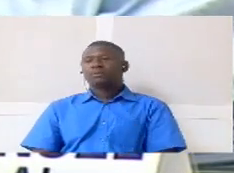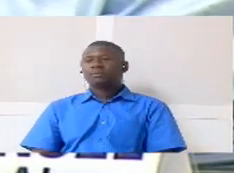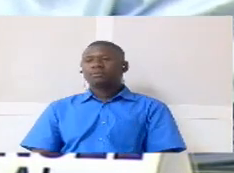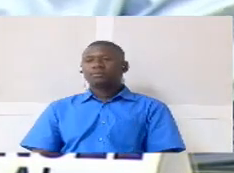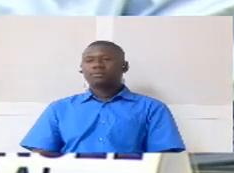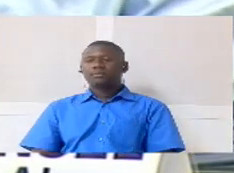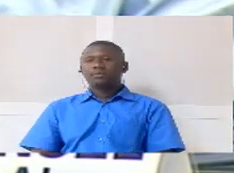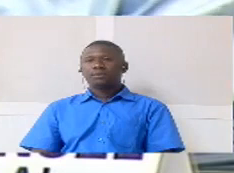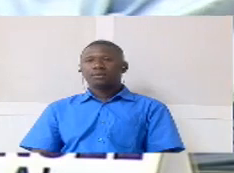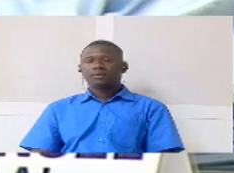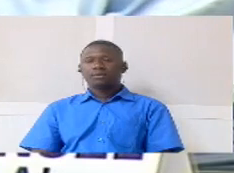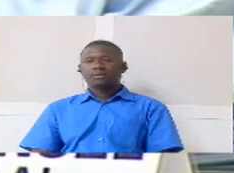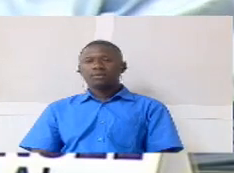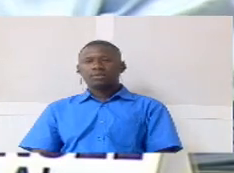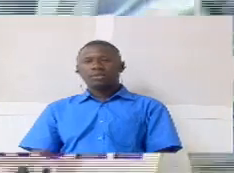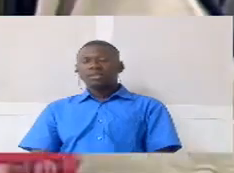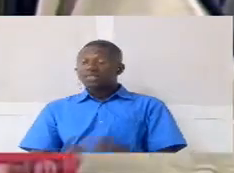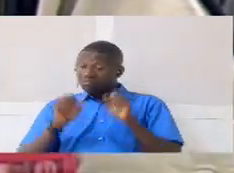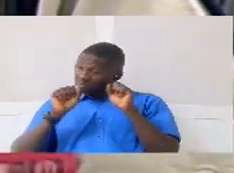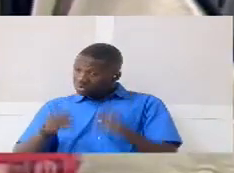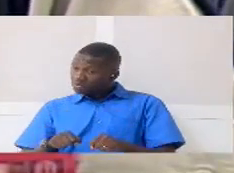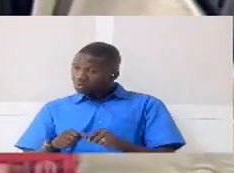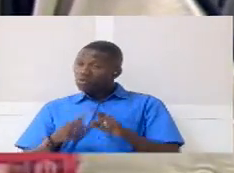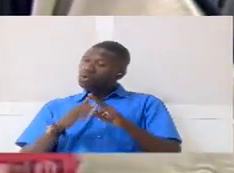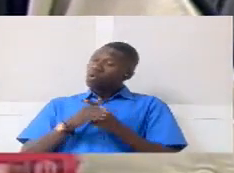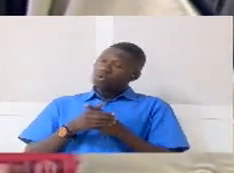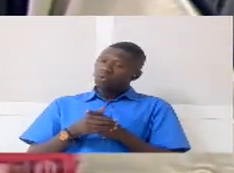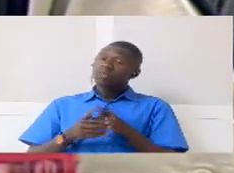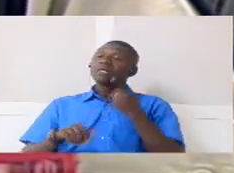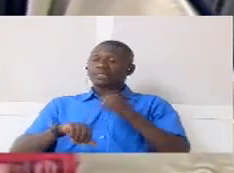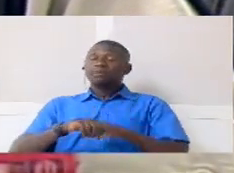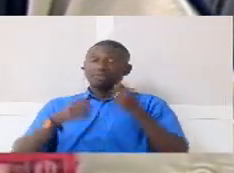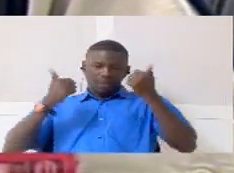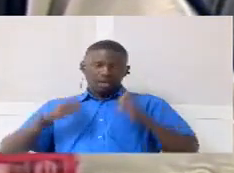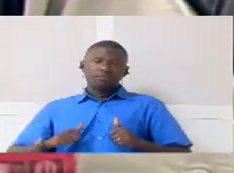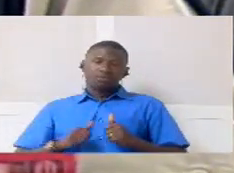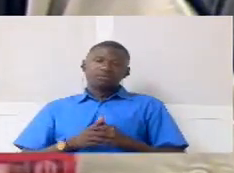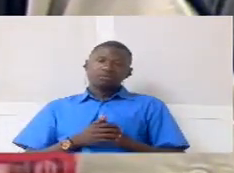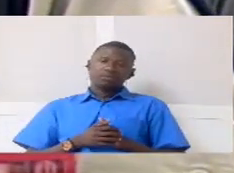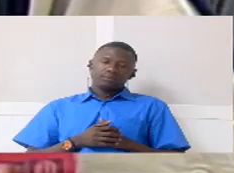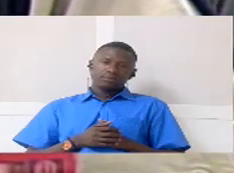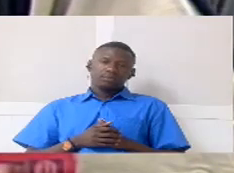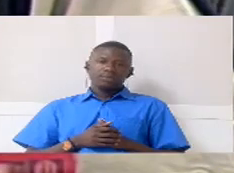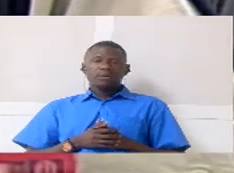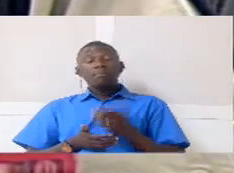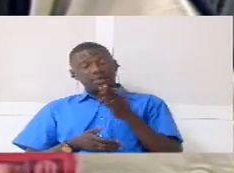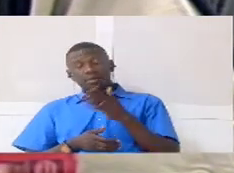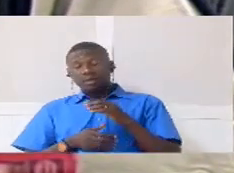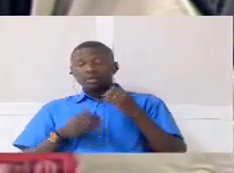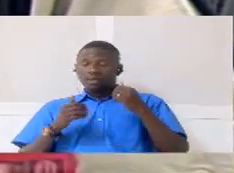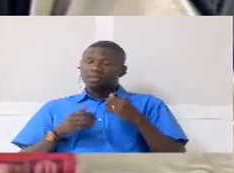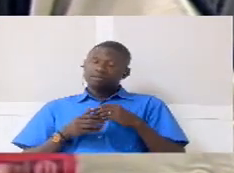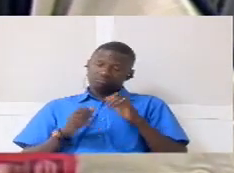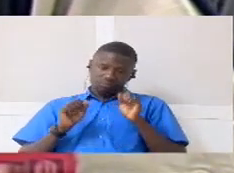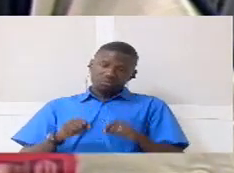case? Asikeno fodun wole mukoti numbang. Asikeno katunene mo mo ibile mbo mo ilagendo. It could have been because I never heard